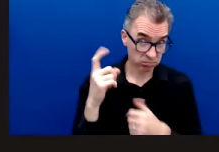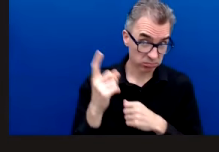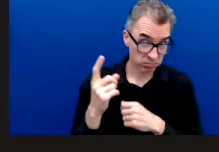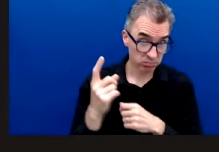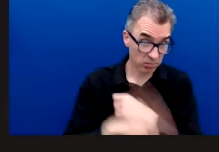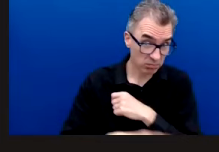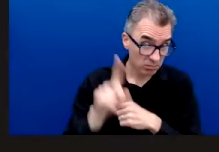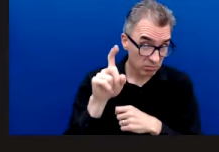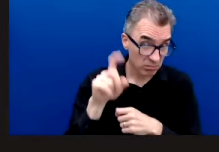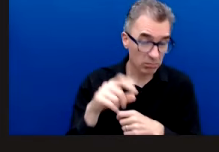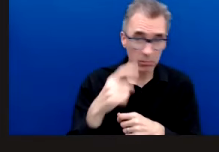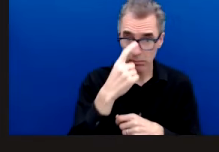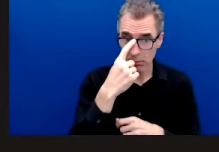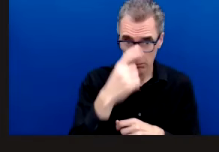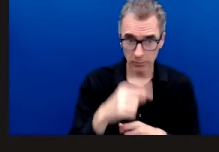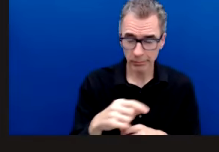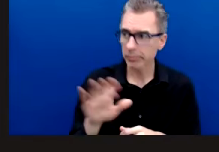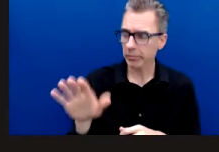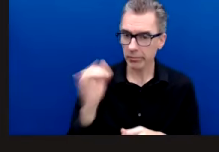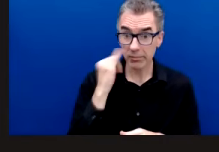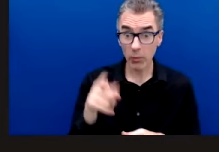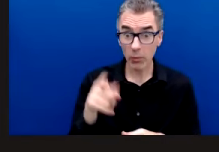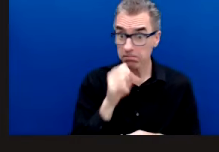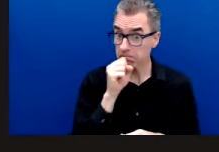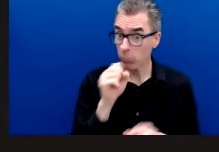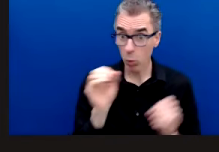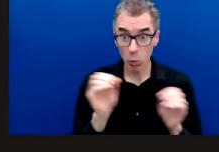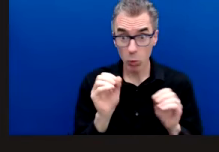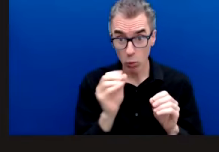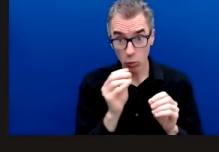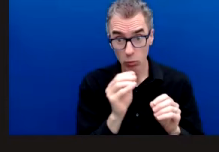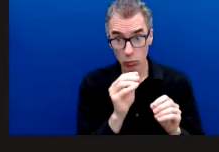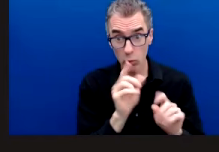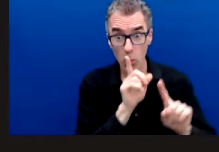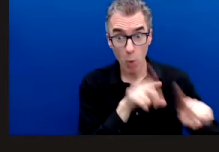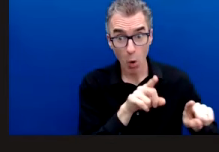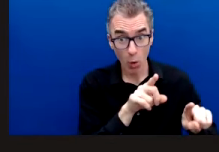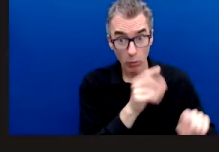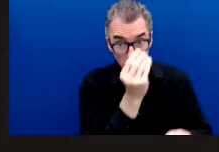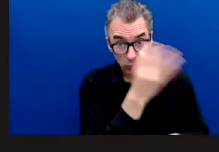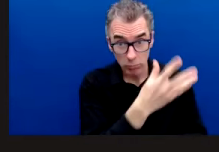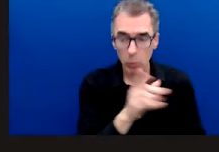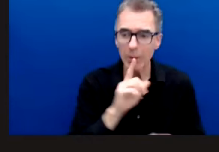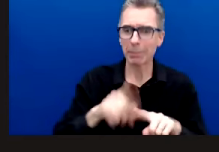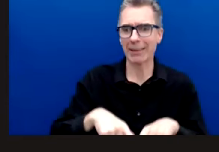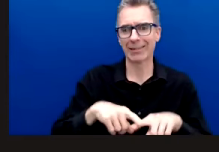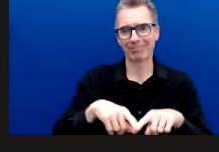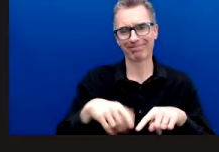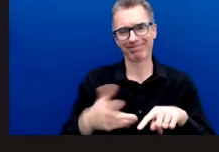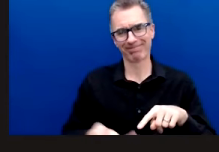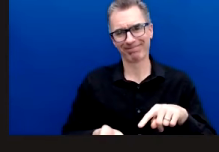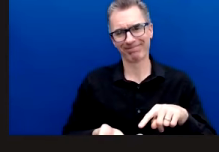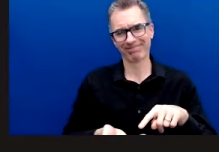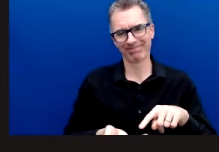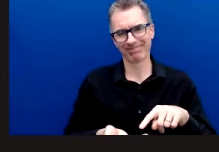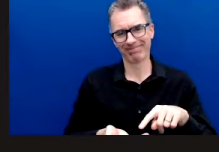In terms of not reporting, okay, so it depends. So